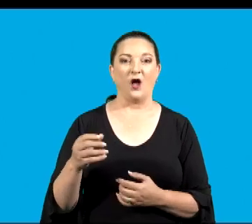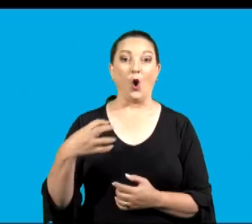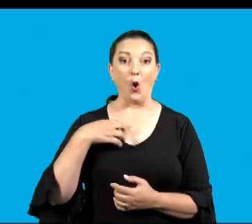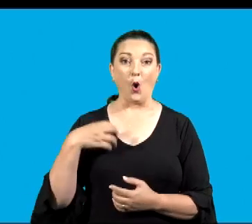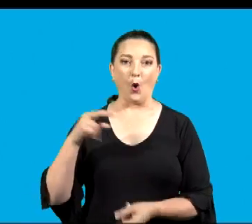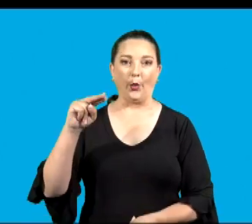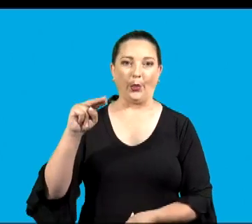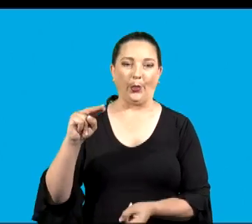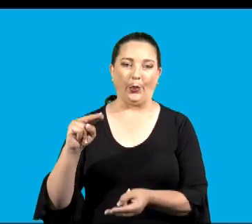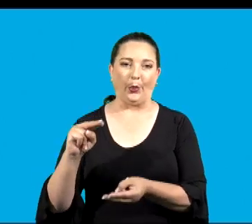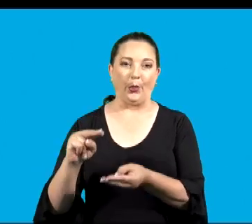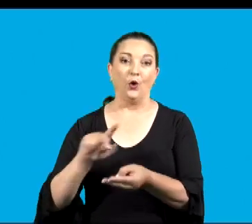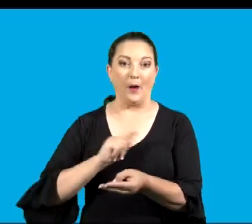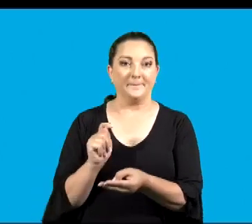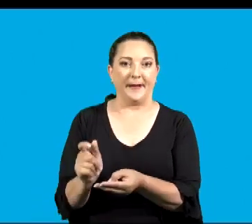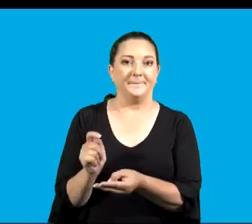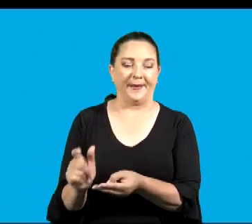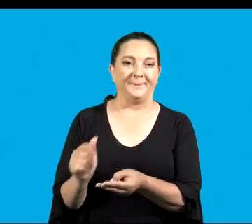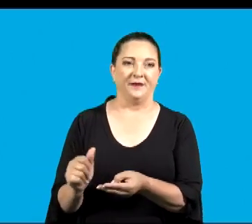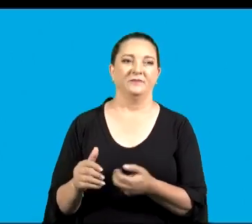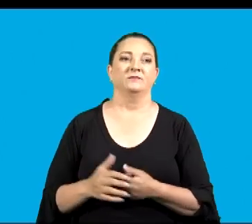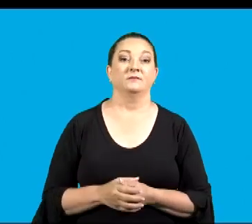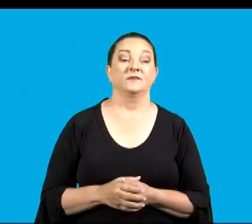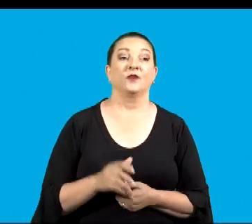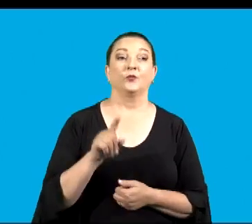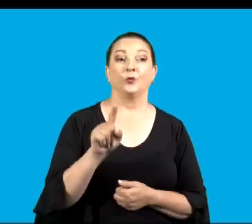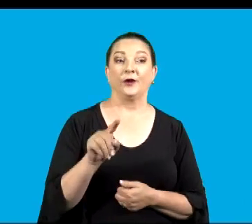them. A payment of